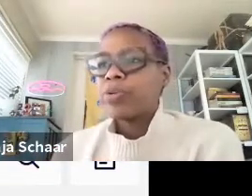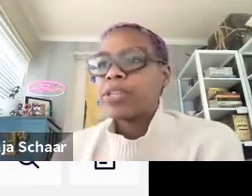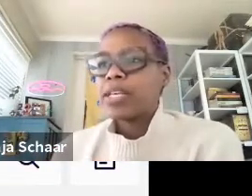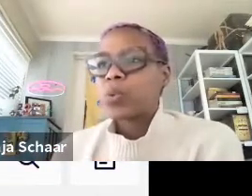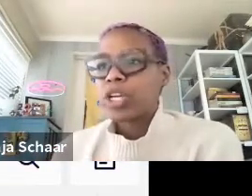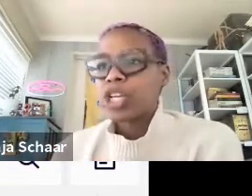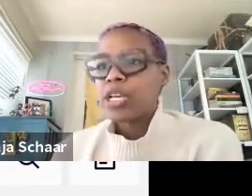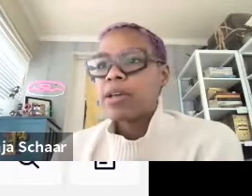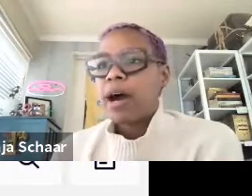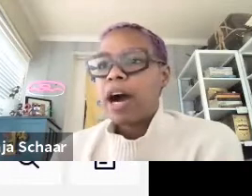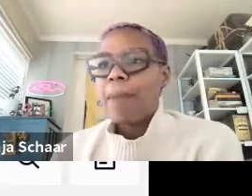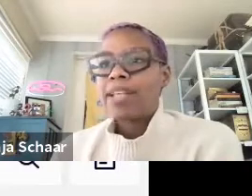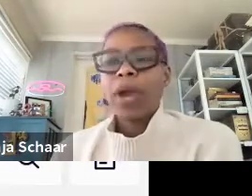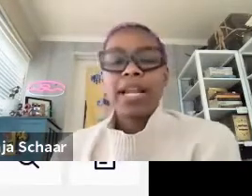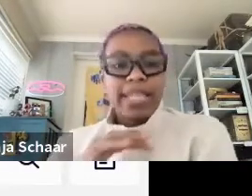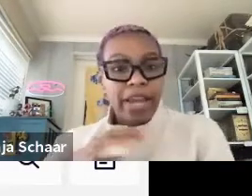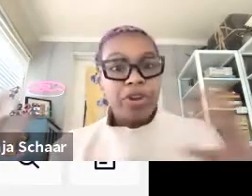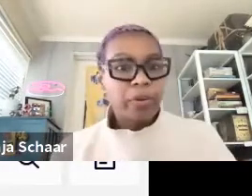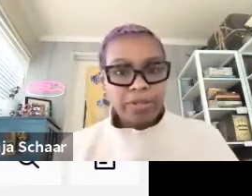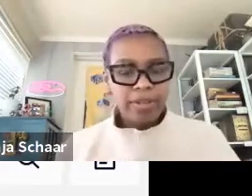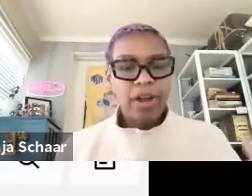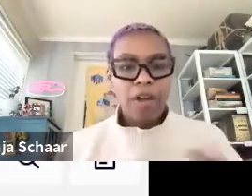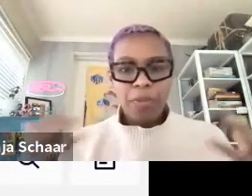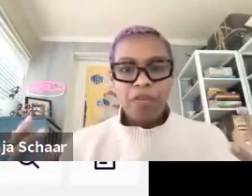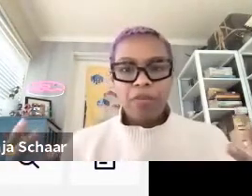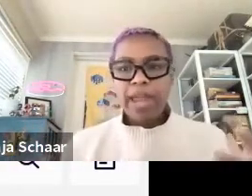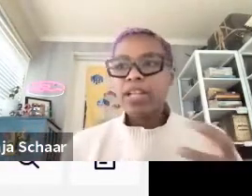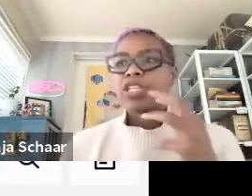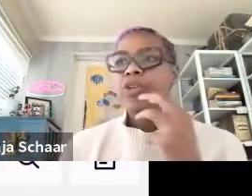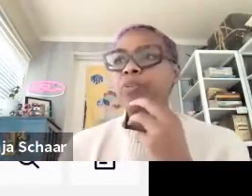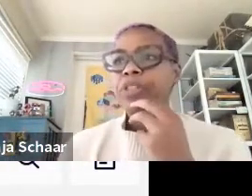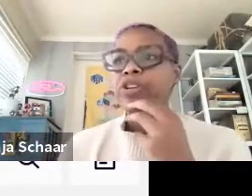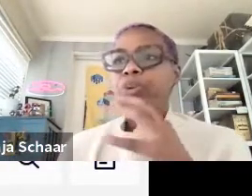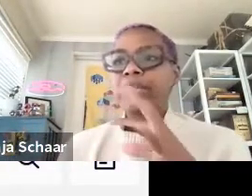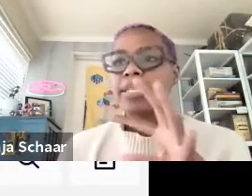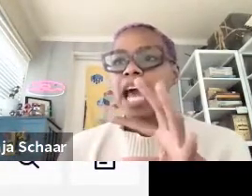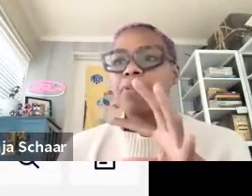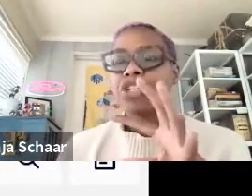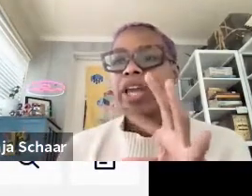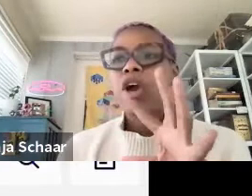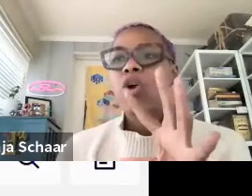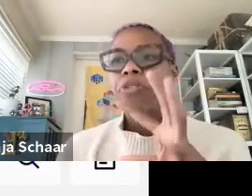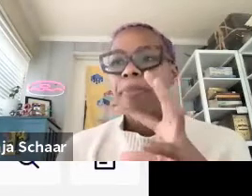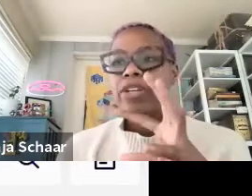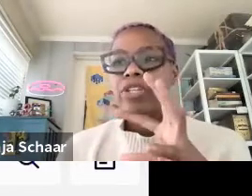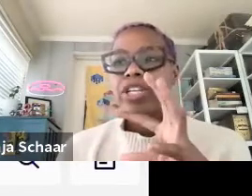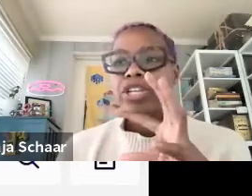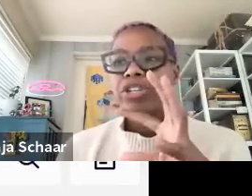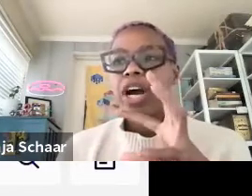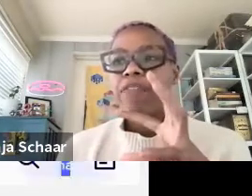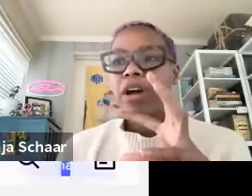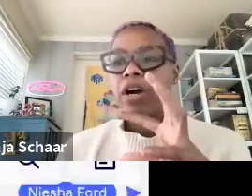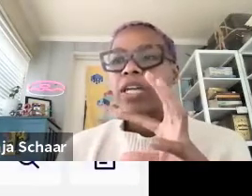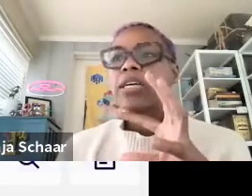of use this worksheet as a way to take notes on the movie, right? So what they're doing is establishing what the major